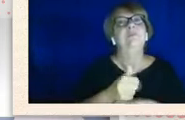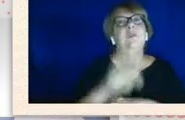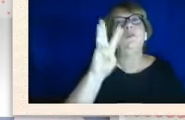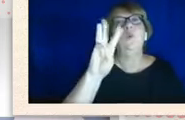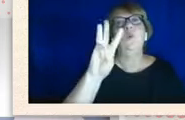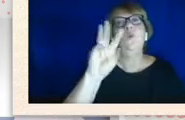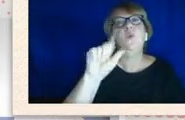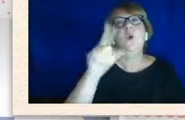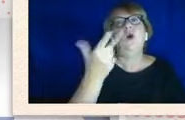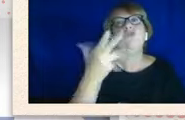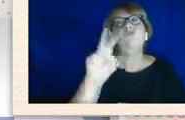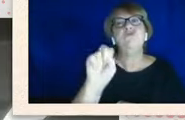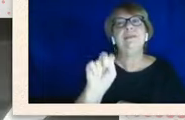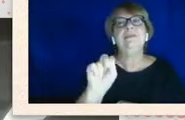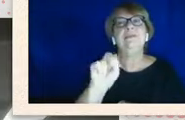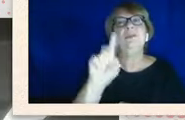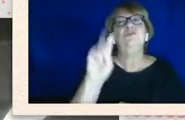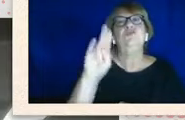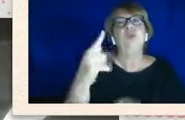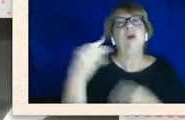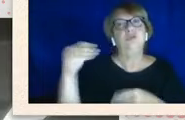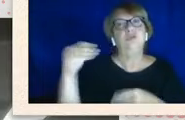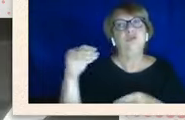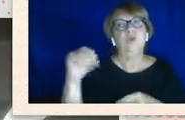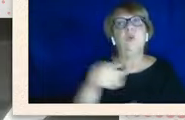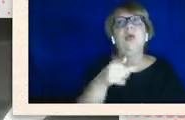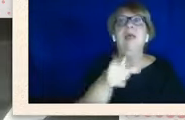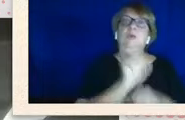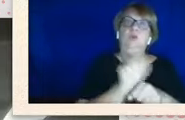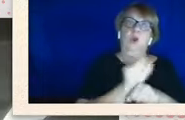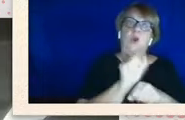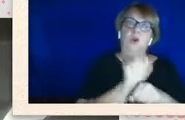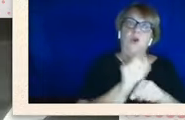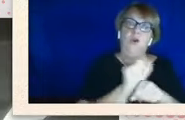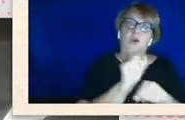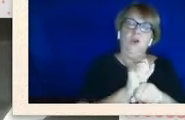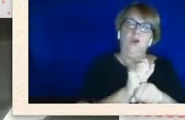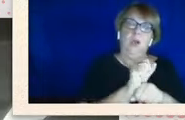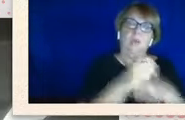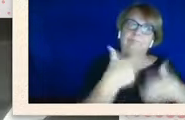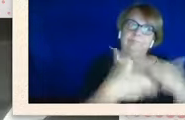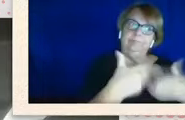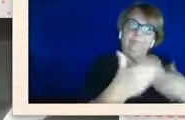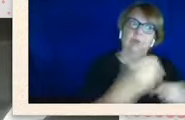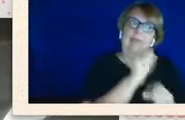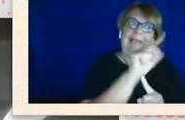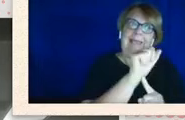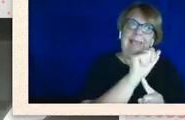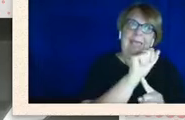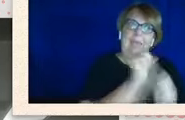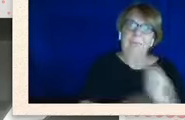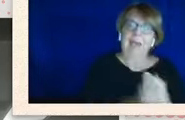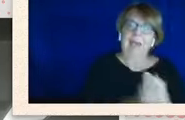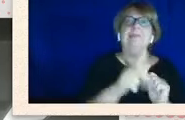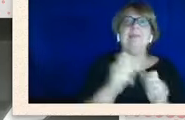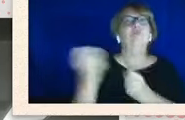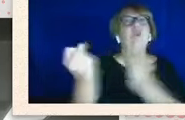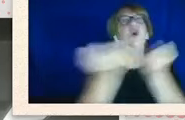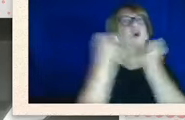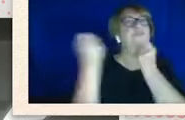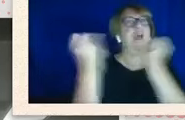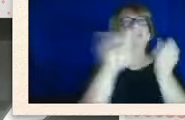And what happened is, as he was working towards getting the ADA passed, he drove around the country building support and was